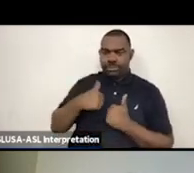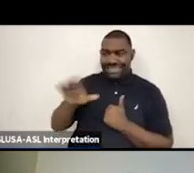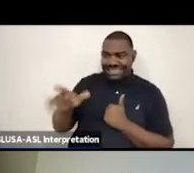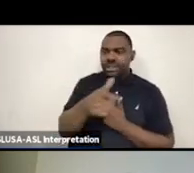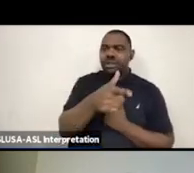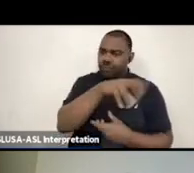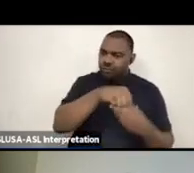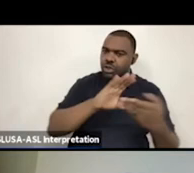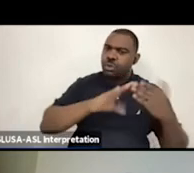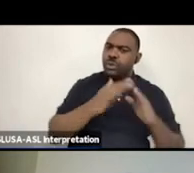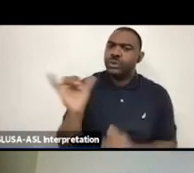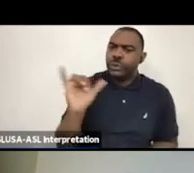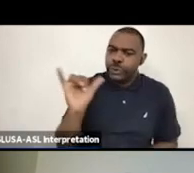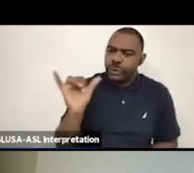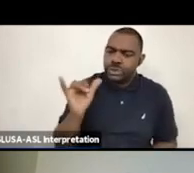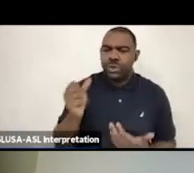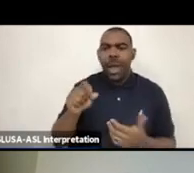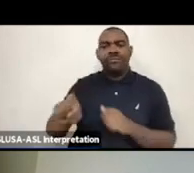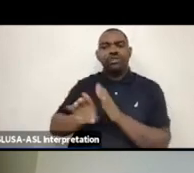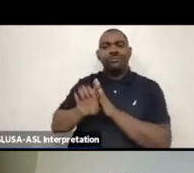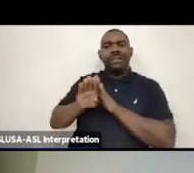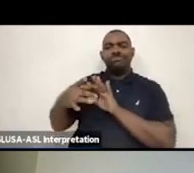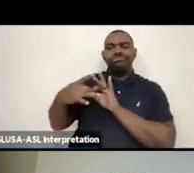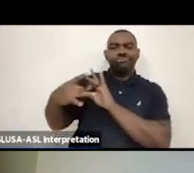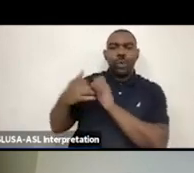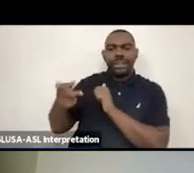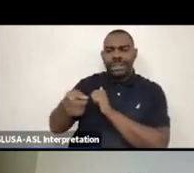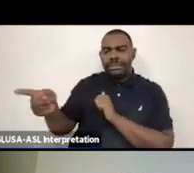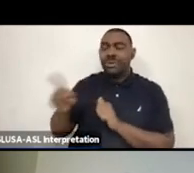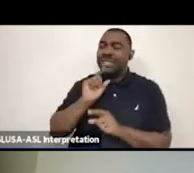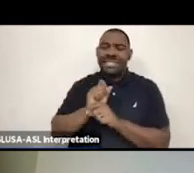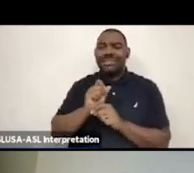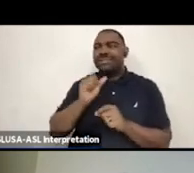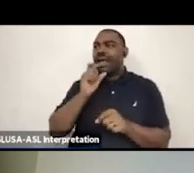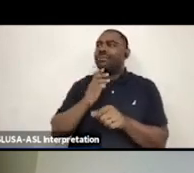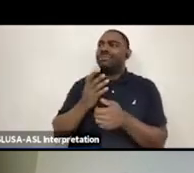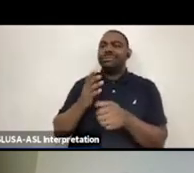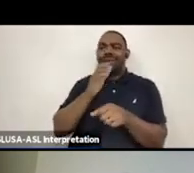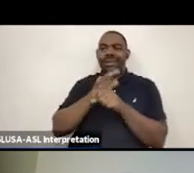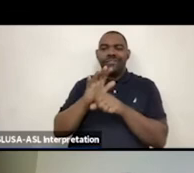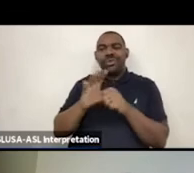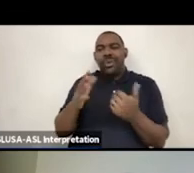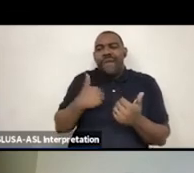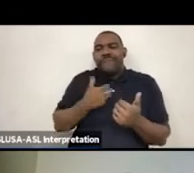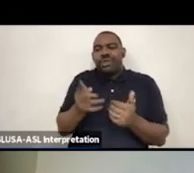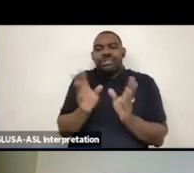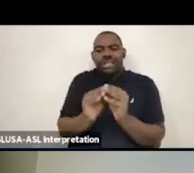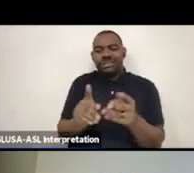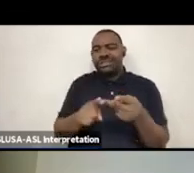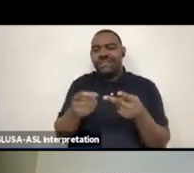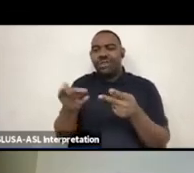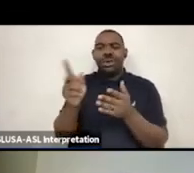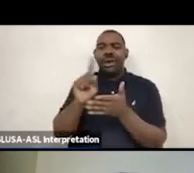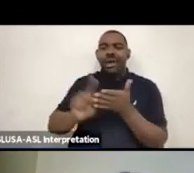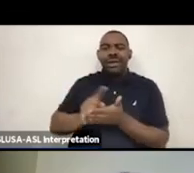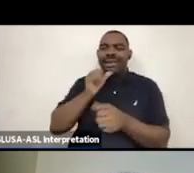But for some of them, there are just, there's only so many sessions in a week, only so many hours in a day. Like, there's not enough time for